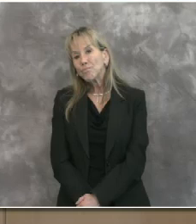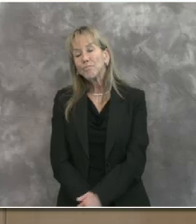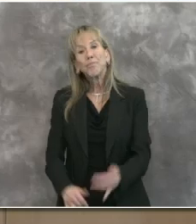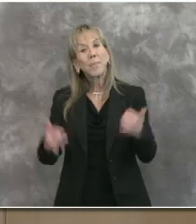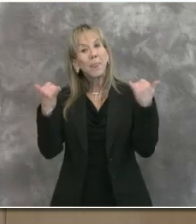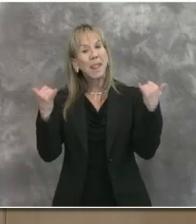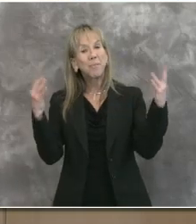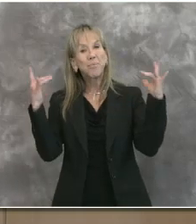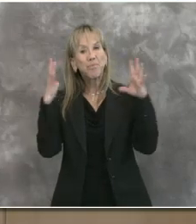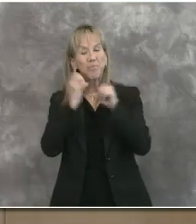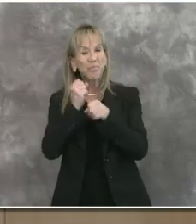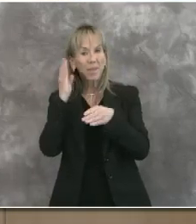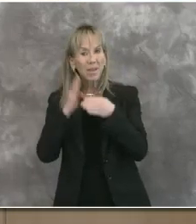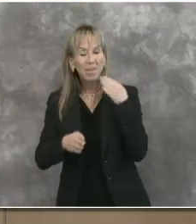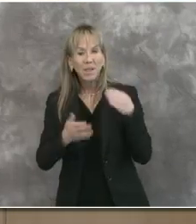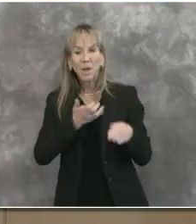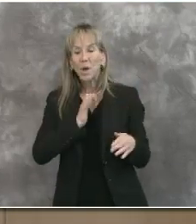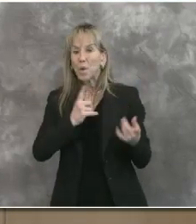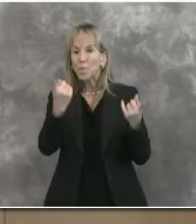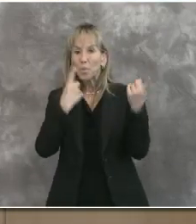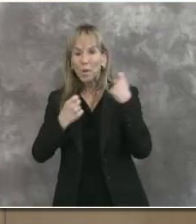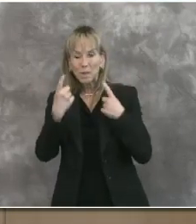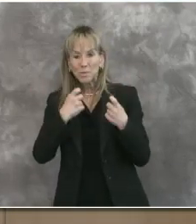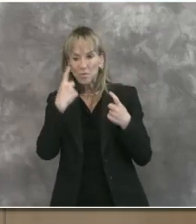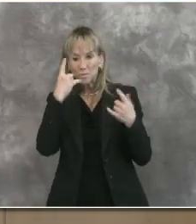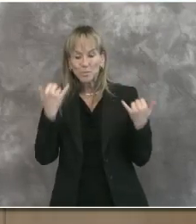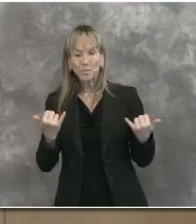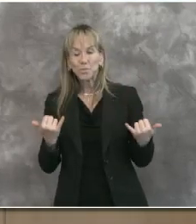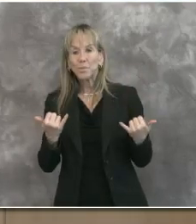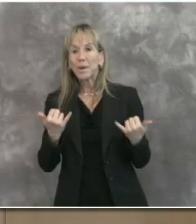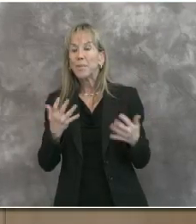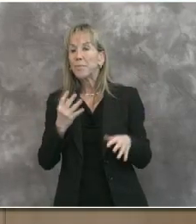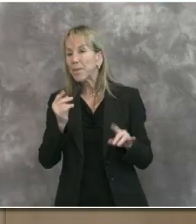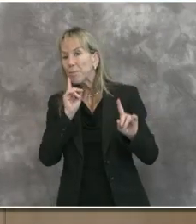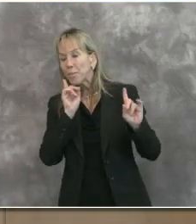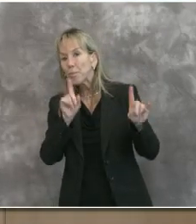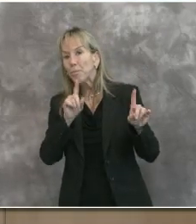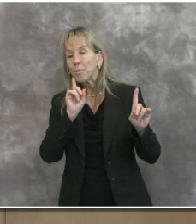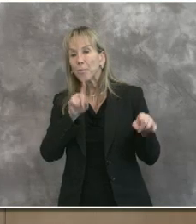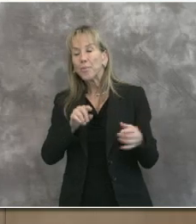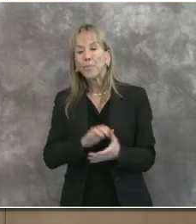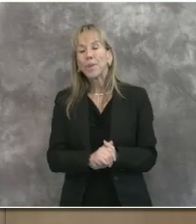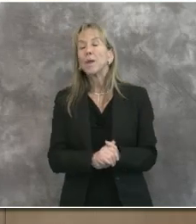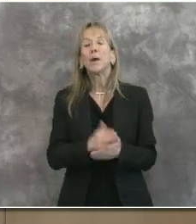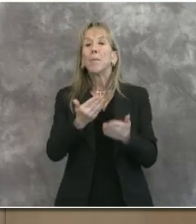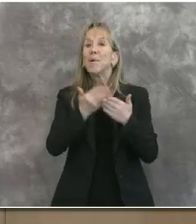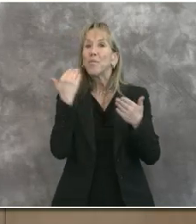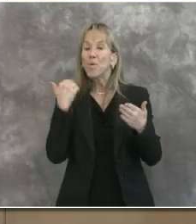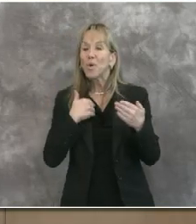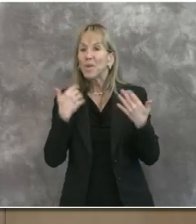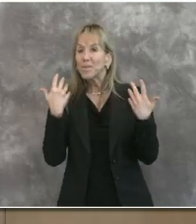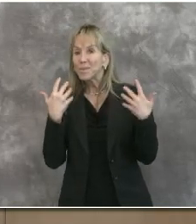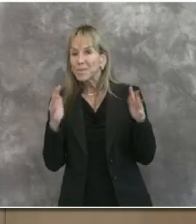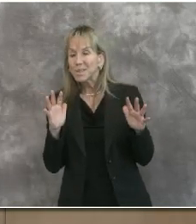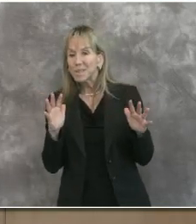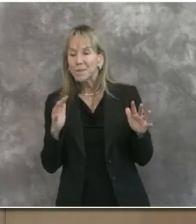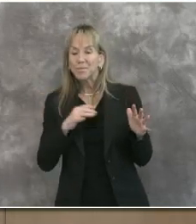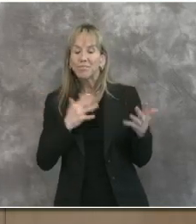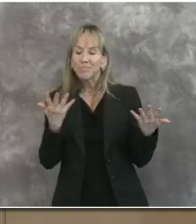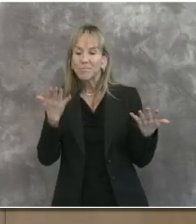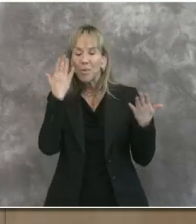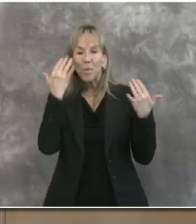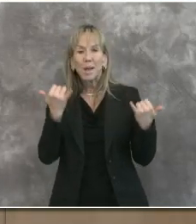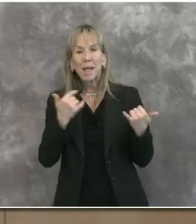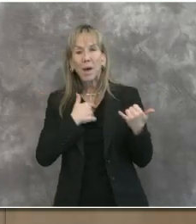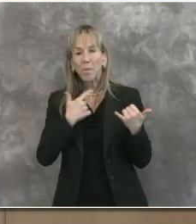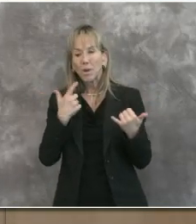That completes our media questions for today and responses. Before we break, though, clearly, as we are going